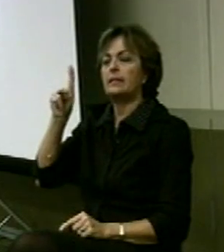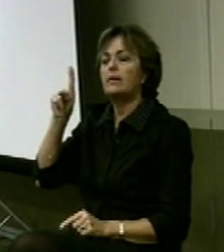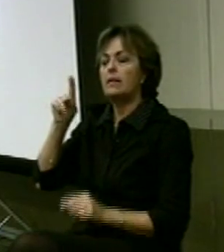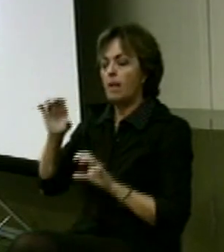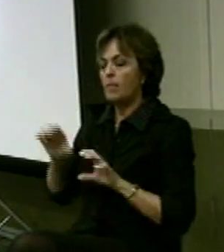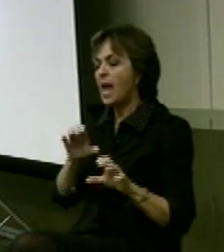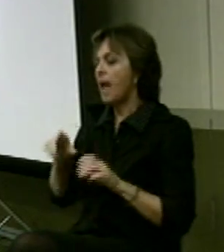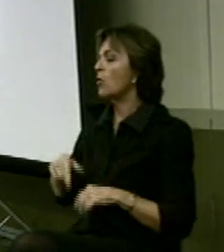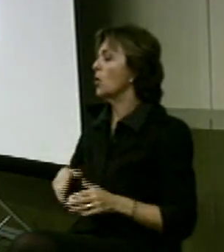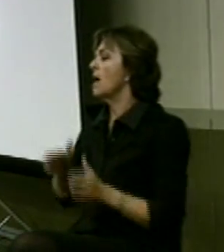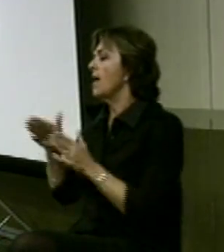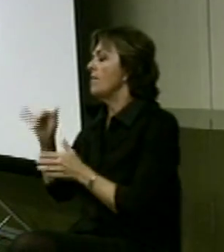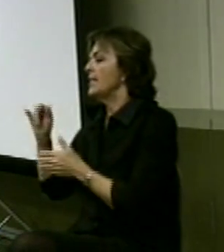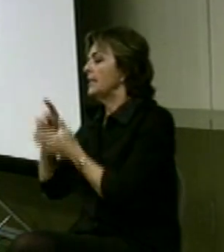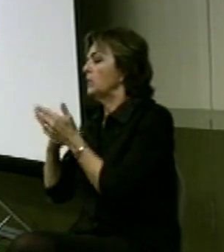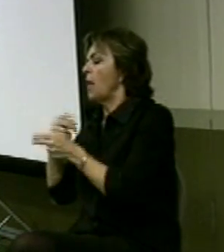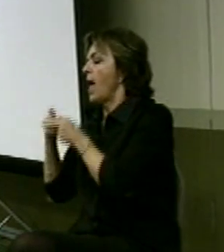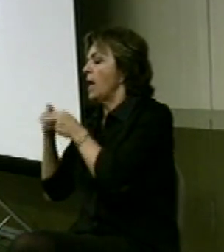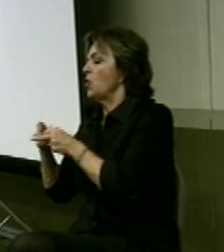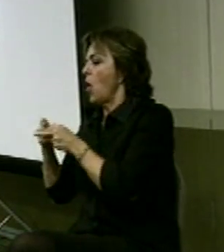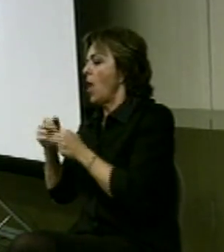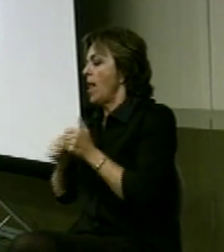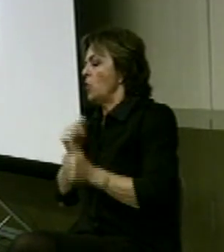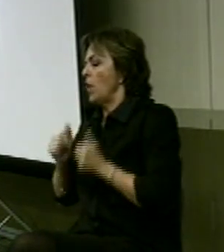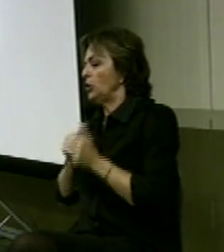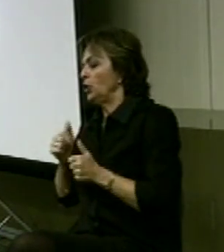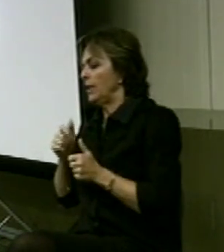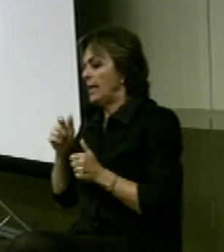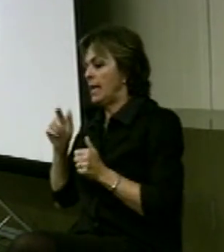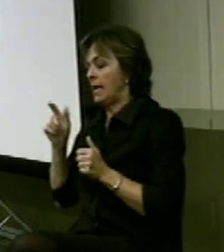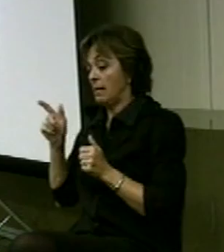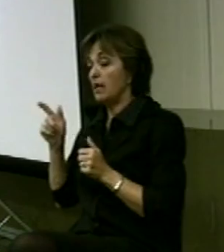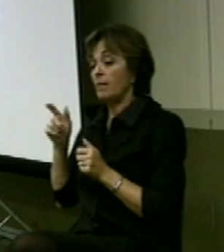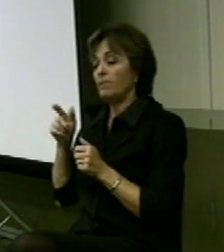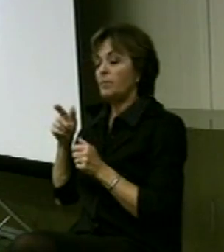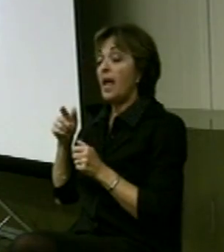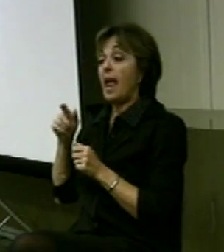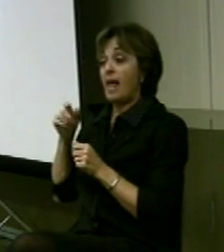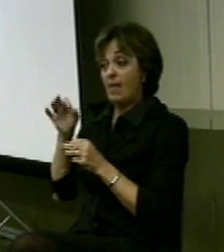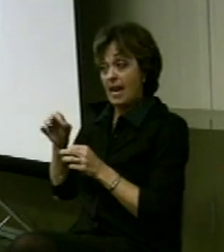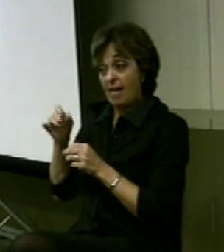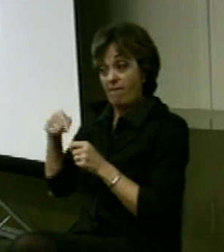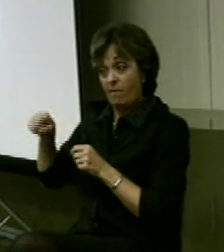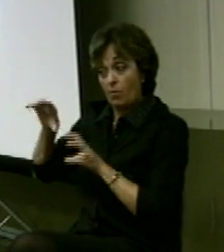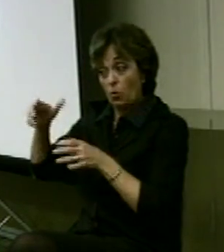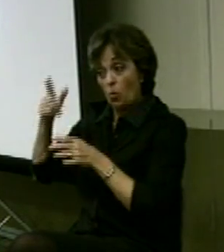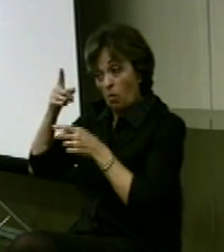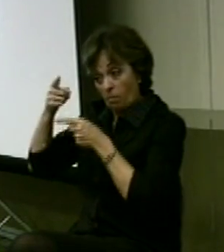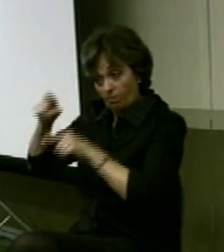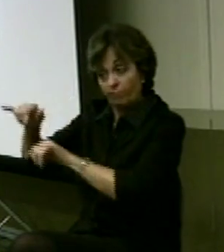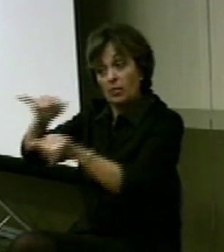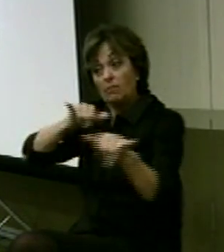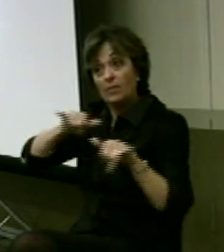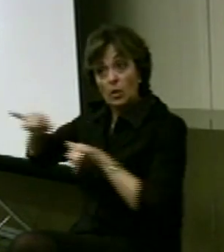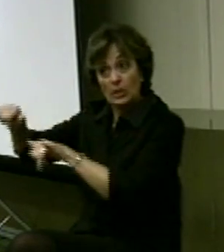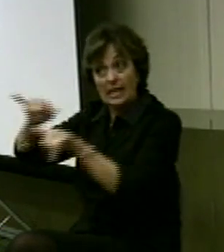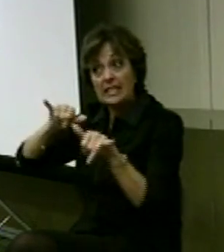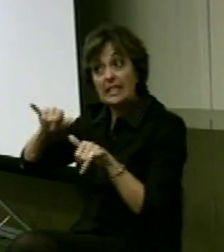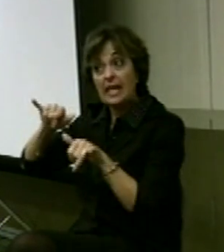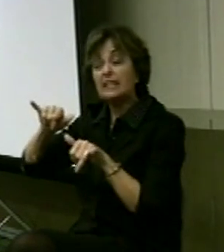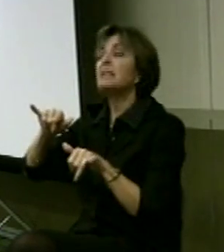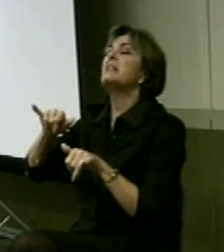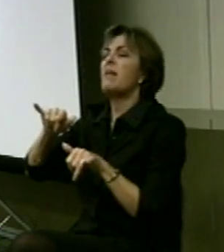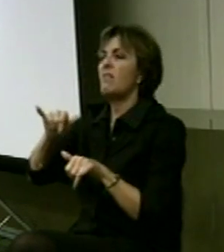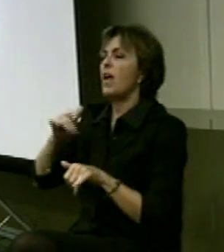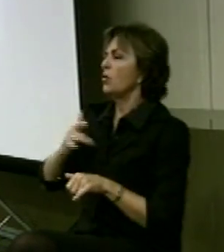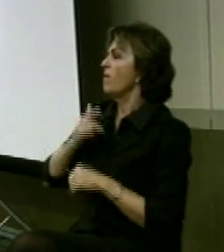called aggression. And I see if there's that kind of agreement. And if there's like a consensus in the group, then generally